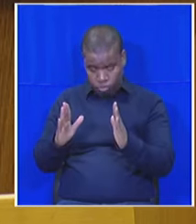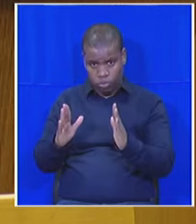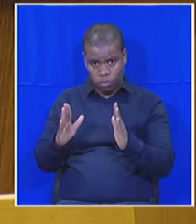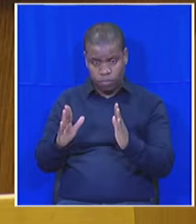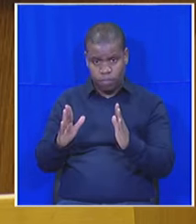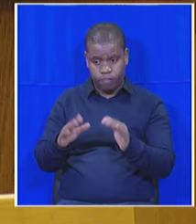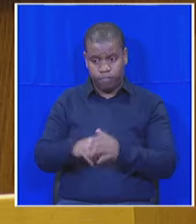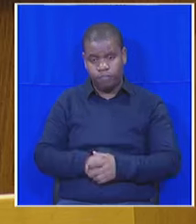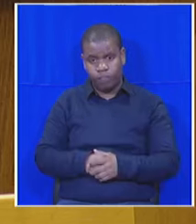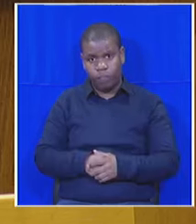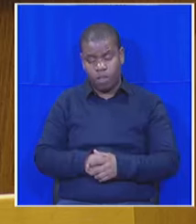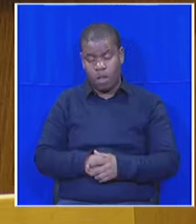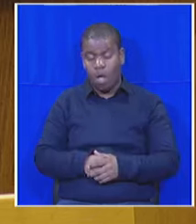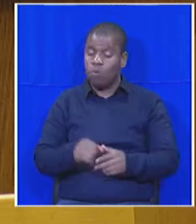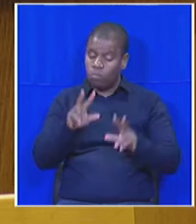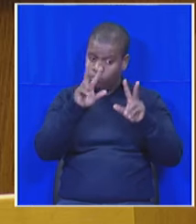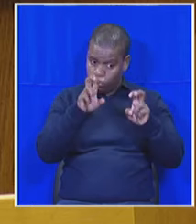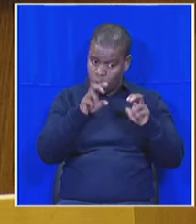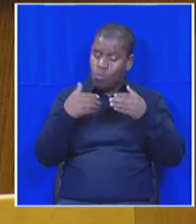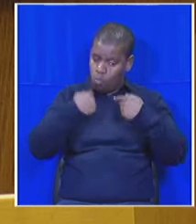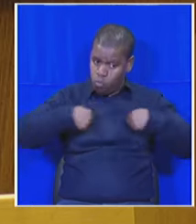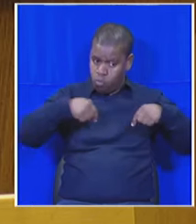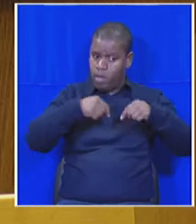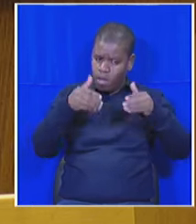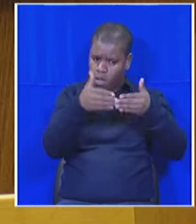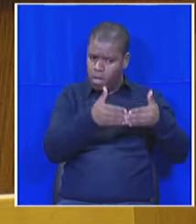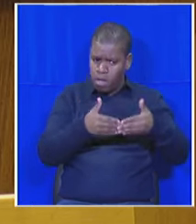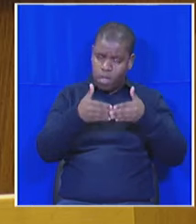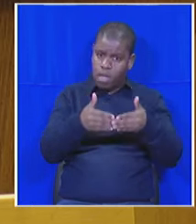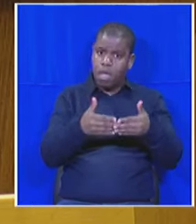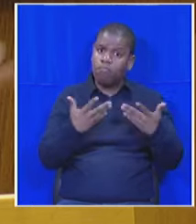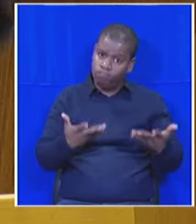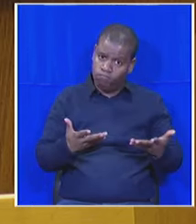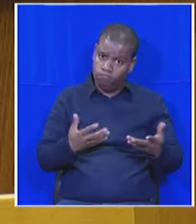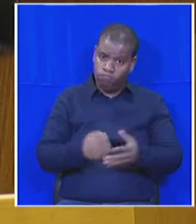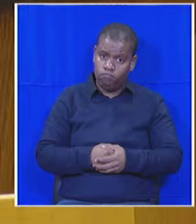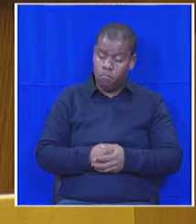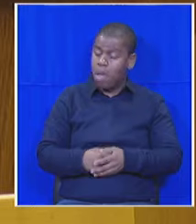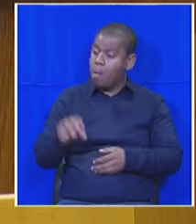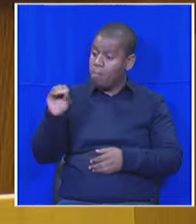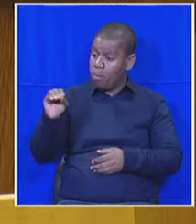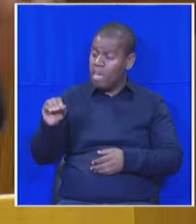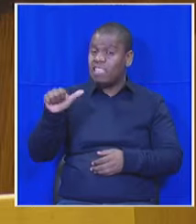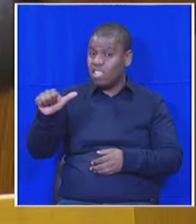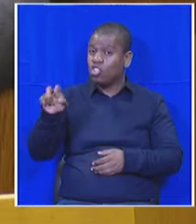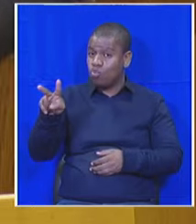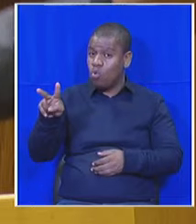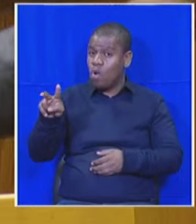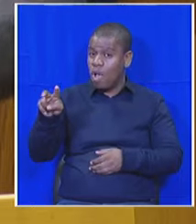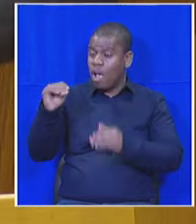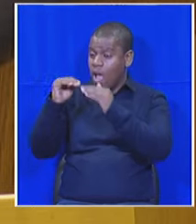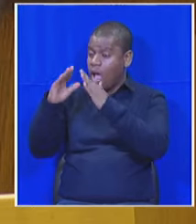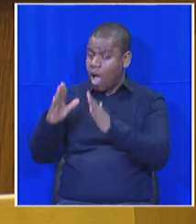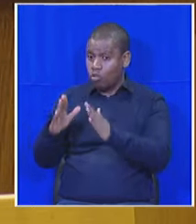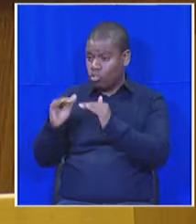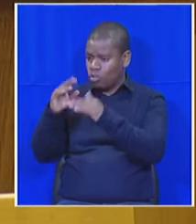about we caring, but you're building 62 houses when there's 400,000 people in Cape